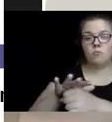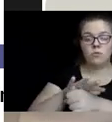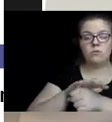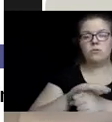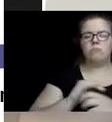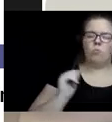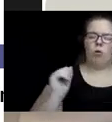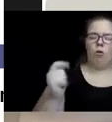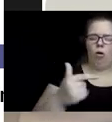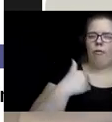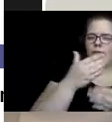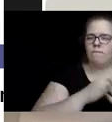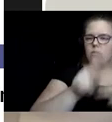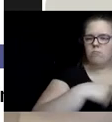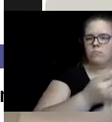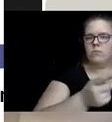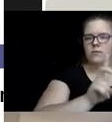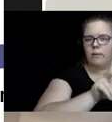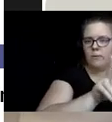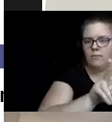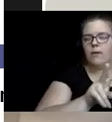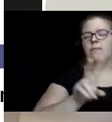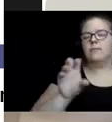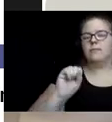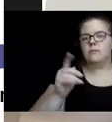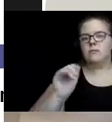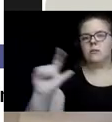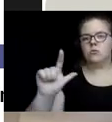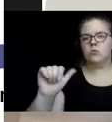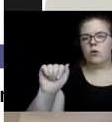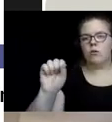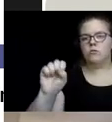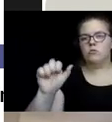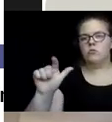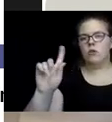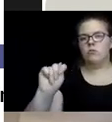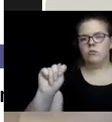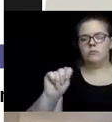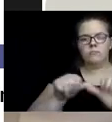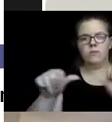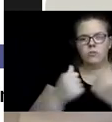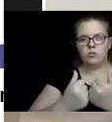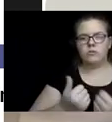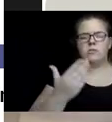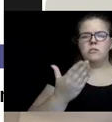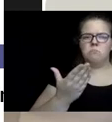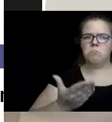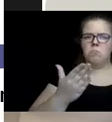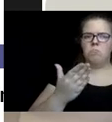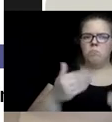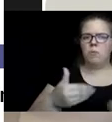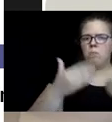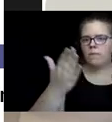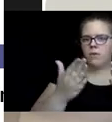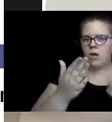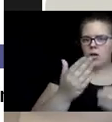form of domestic violence agency or sexual assault agency, and they may also be able to provide those services.